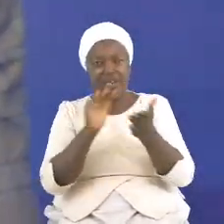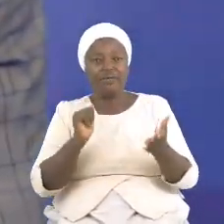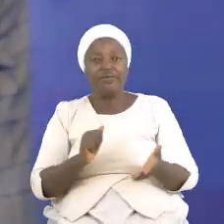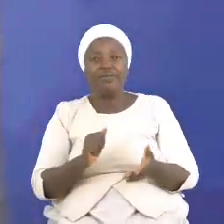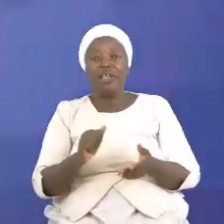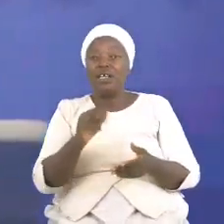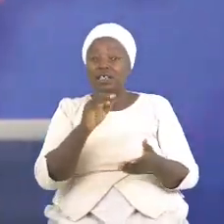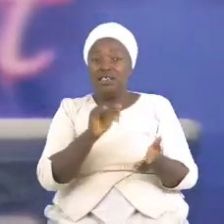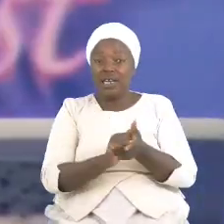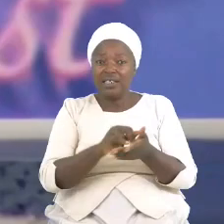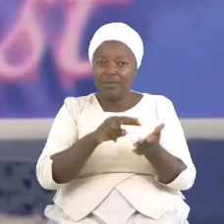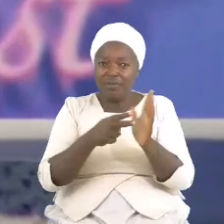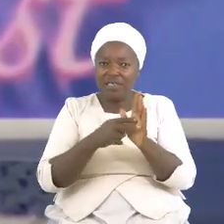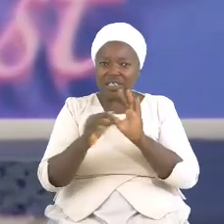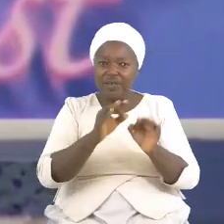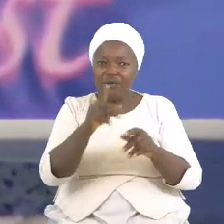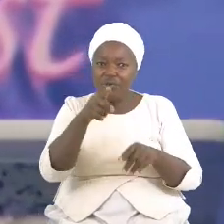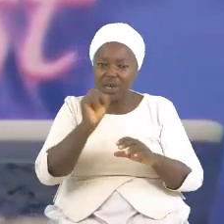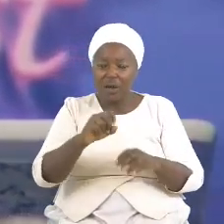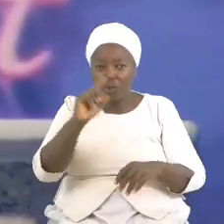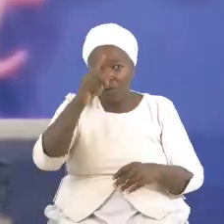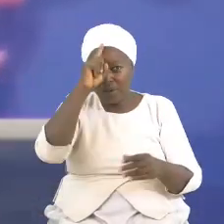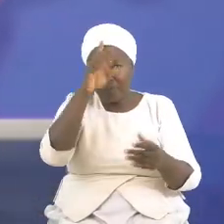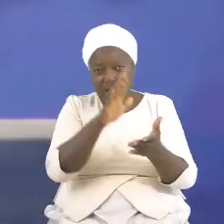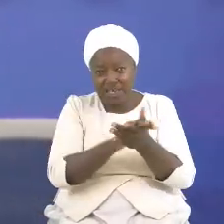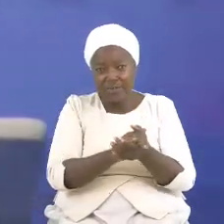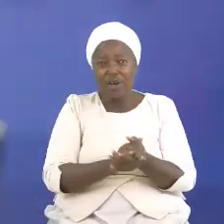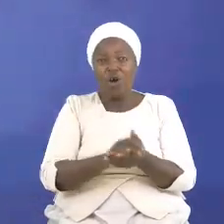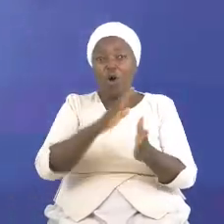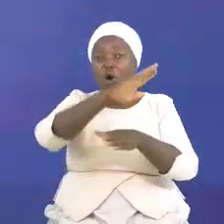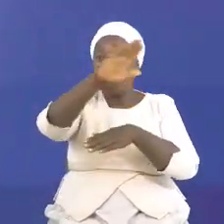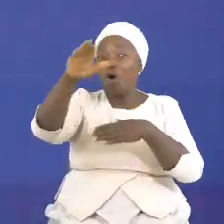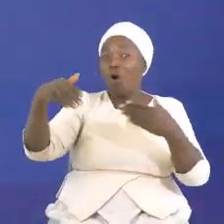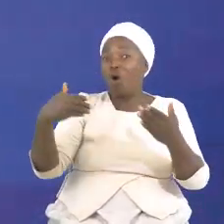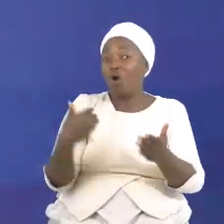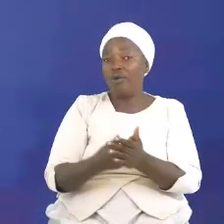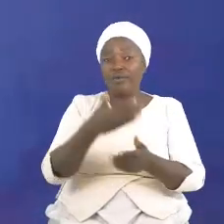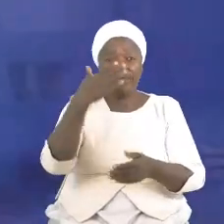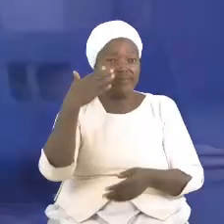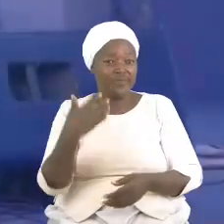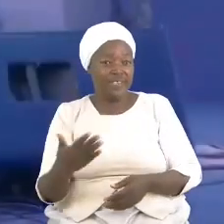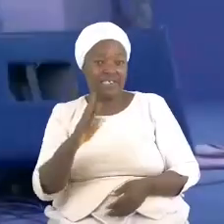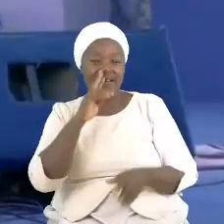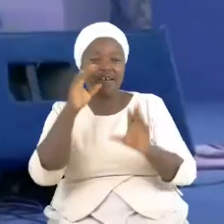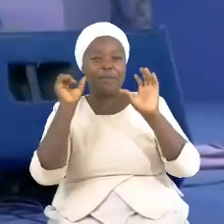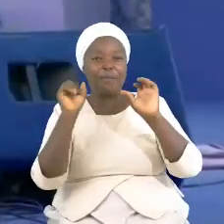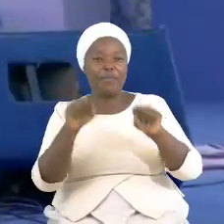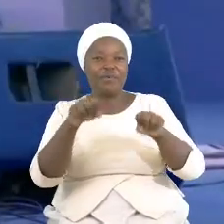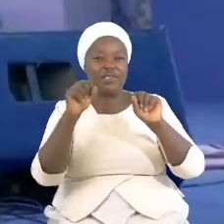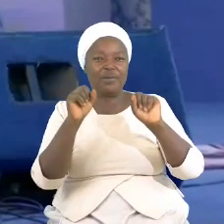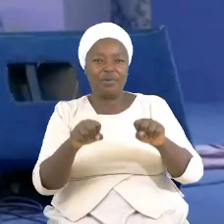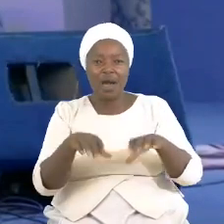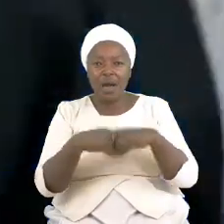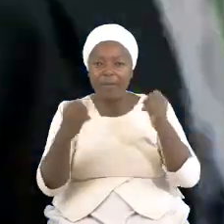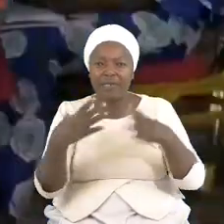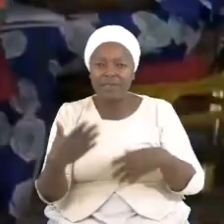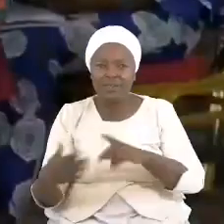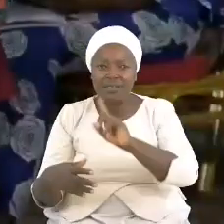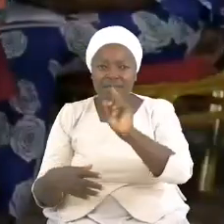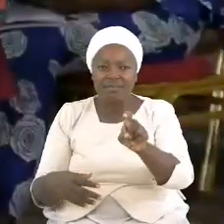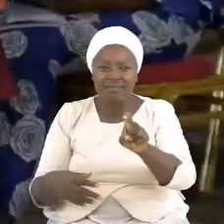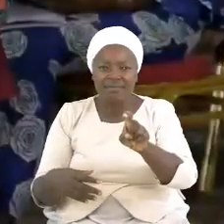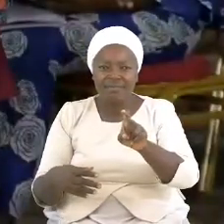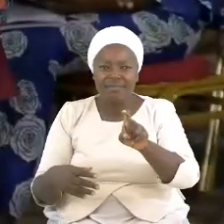can only believe, all things are possible. How many things?